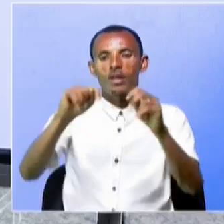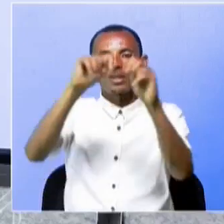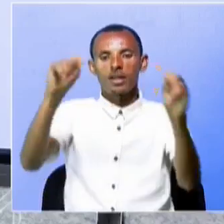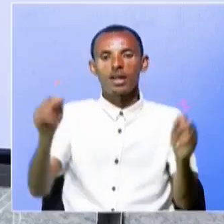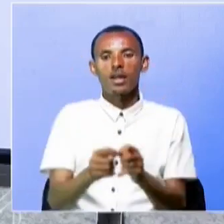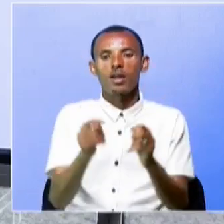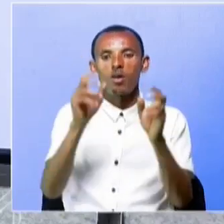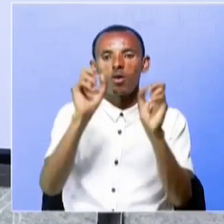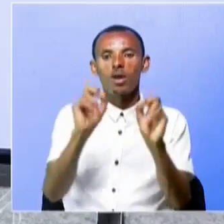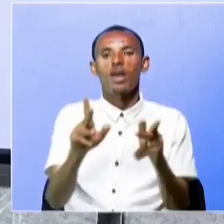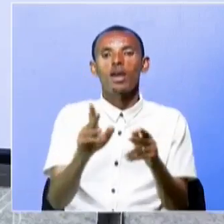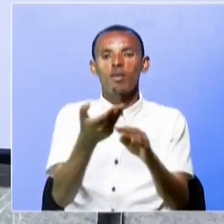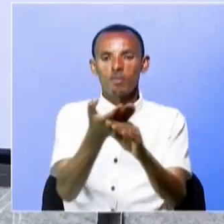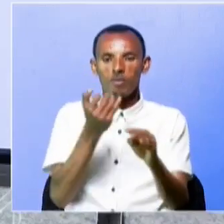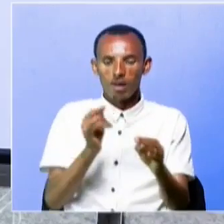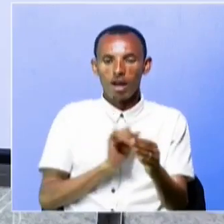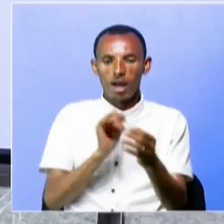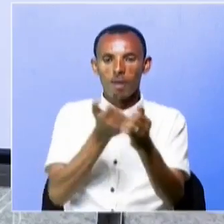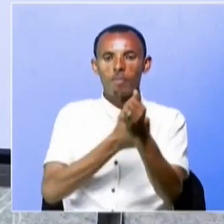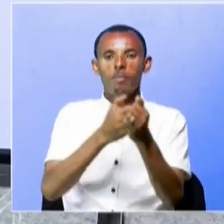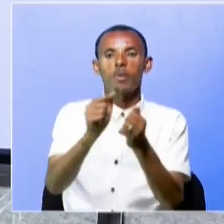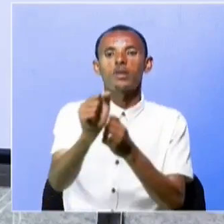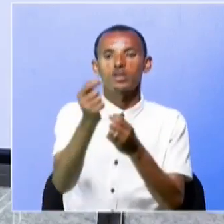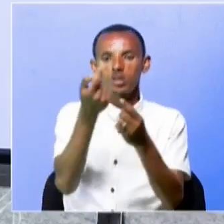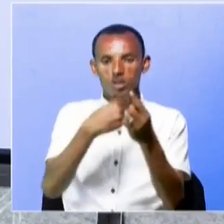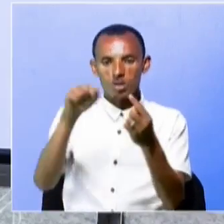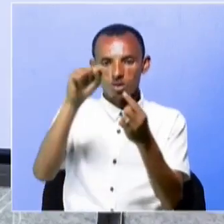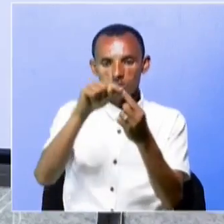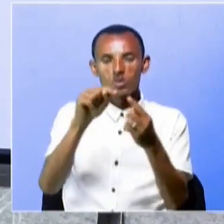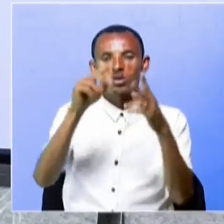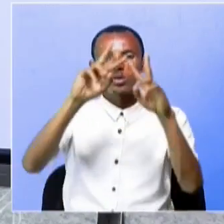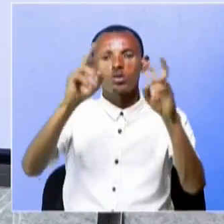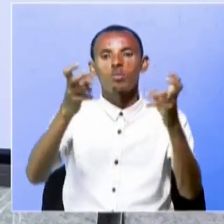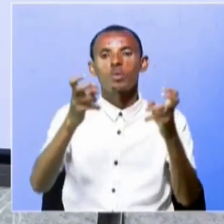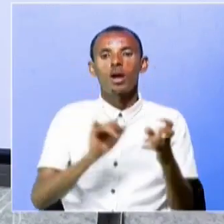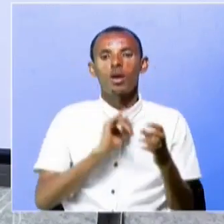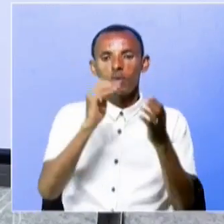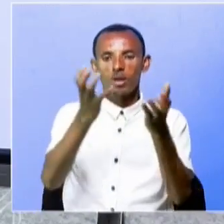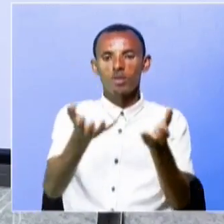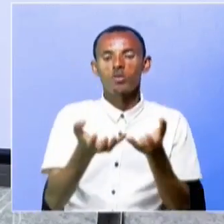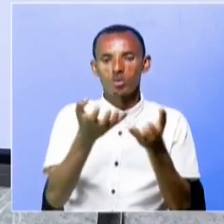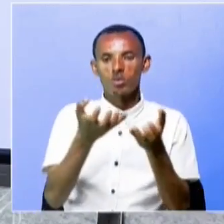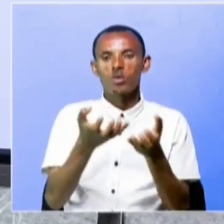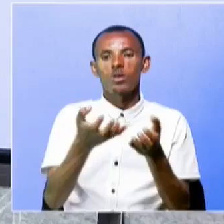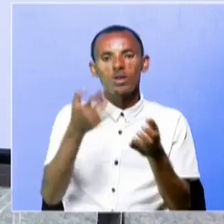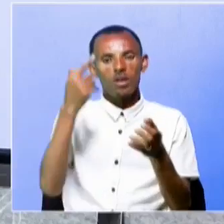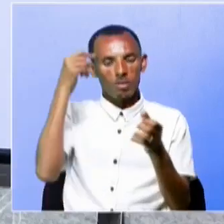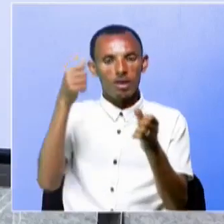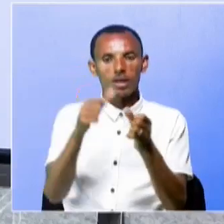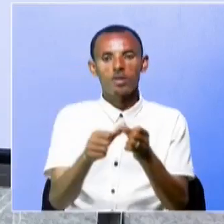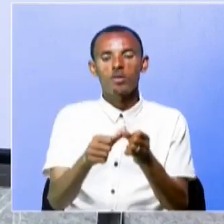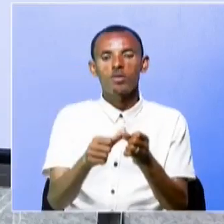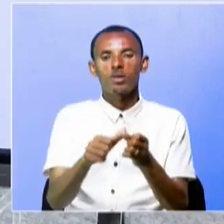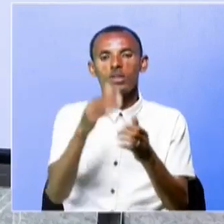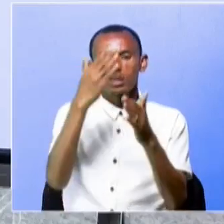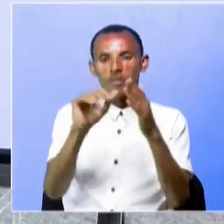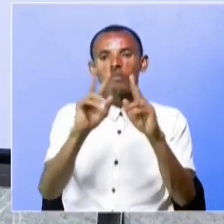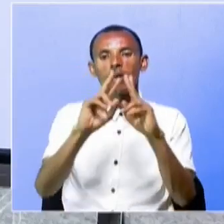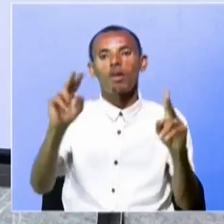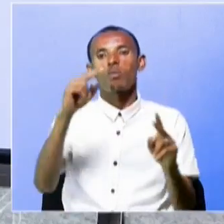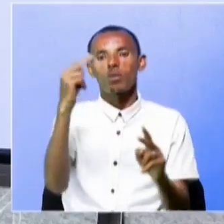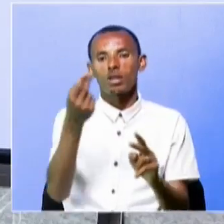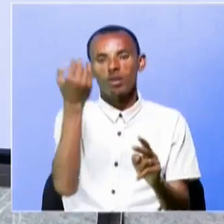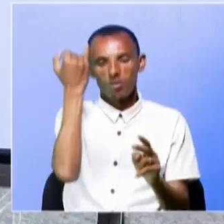okay? Before I proceed to the topic, I want to remind you some very